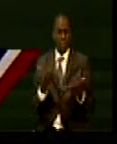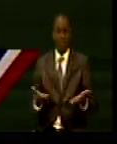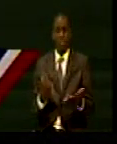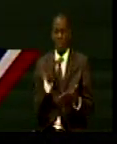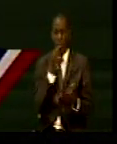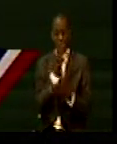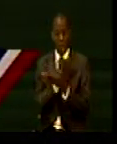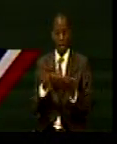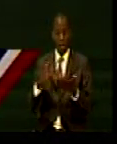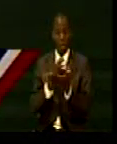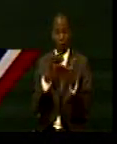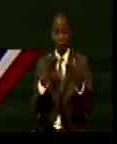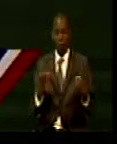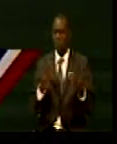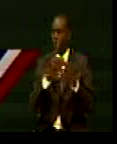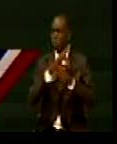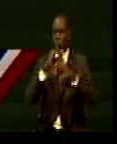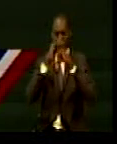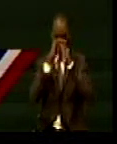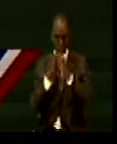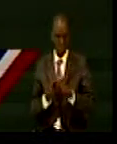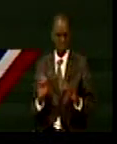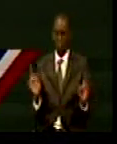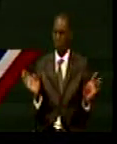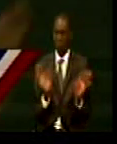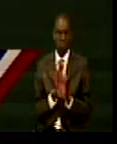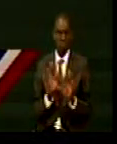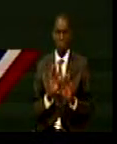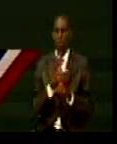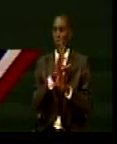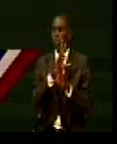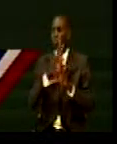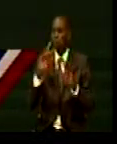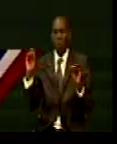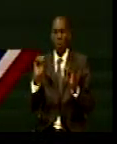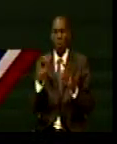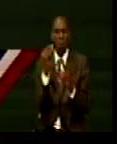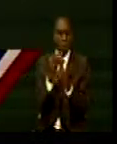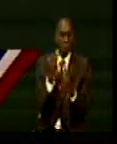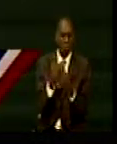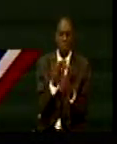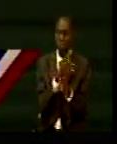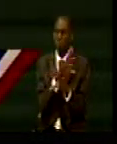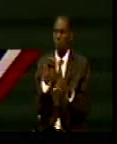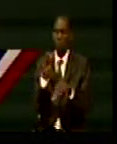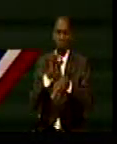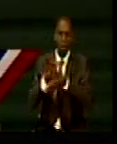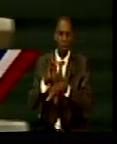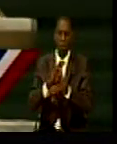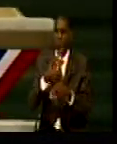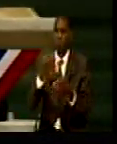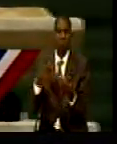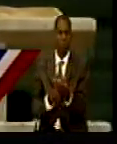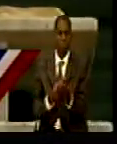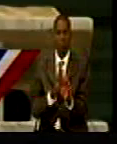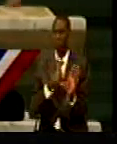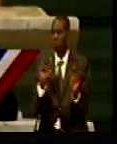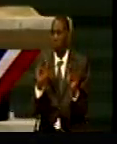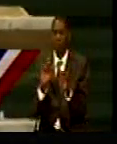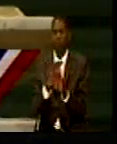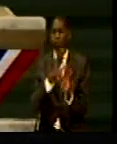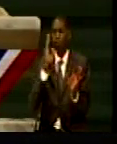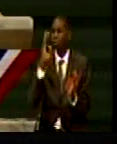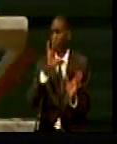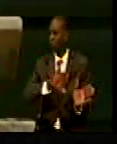any worship and without the word and without the message, we just say blind eyes open. And we say, lame